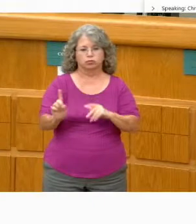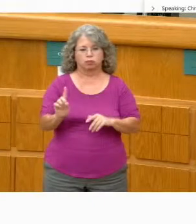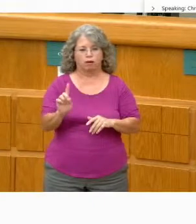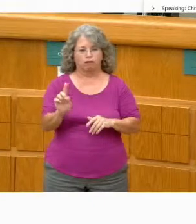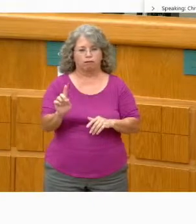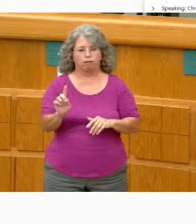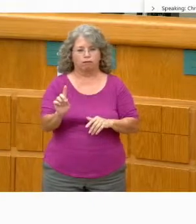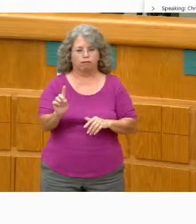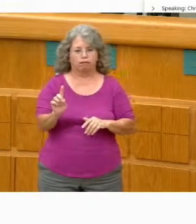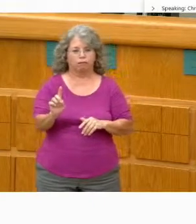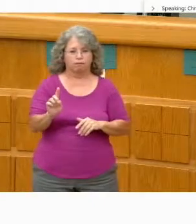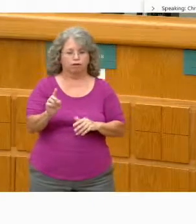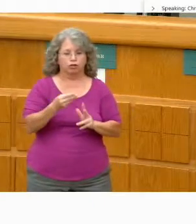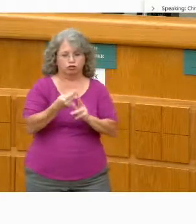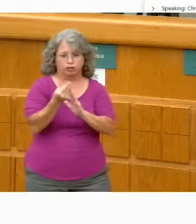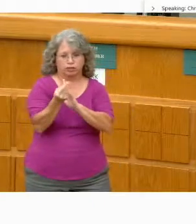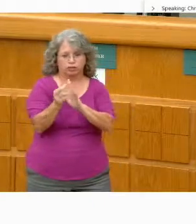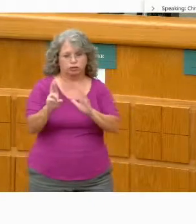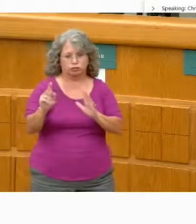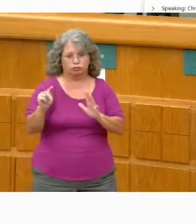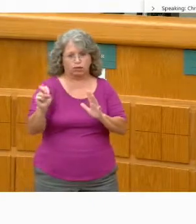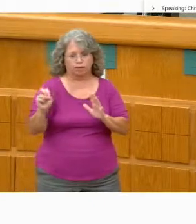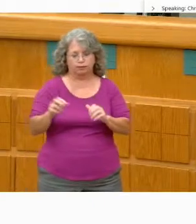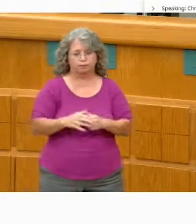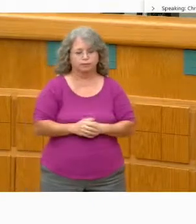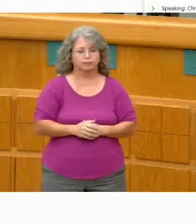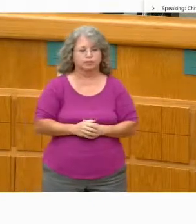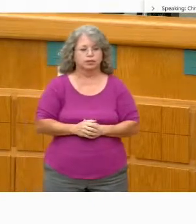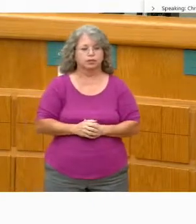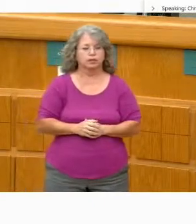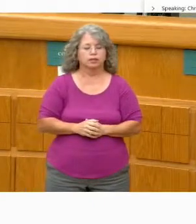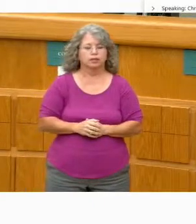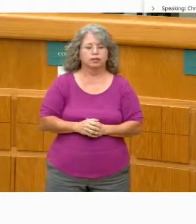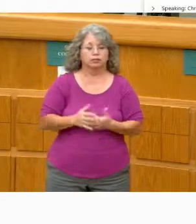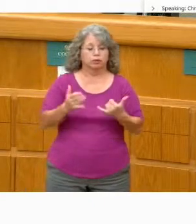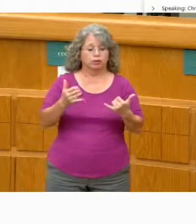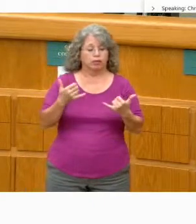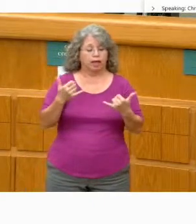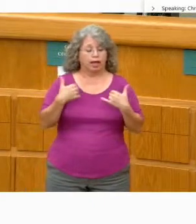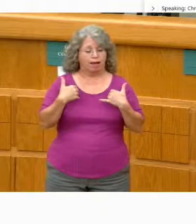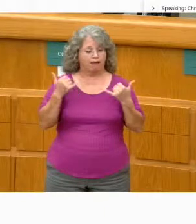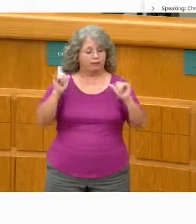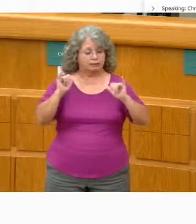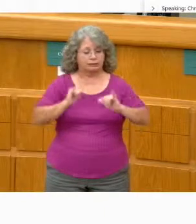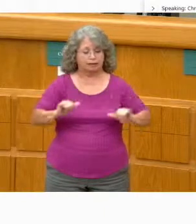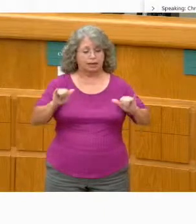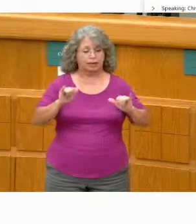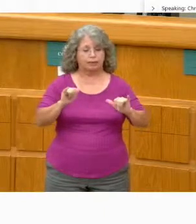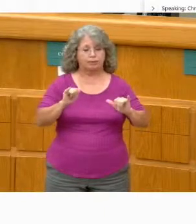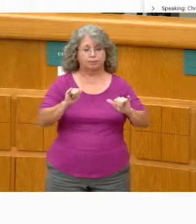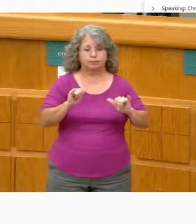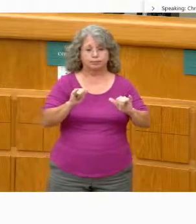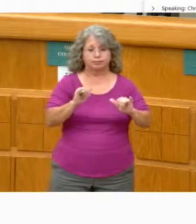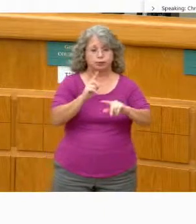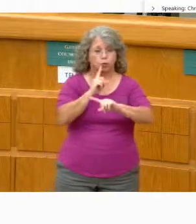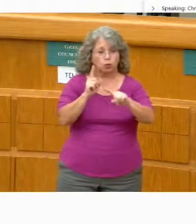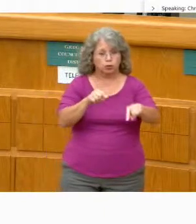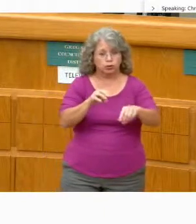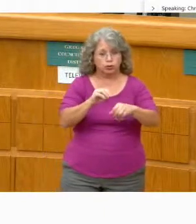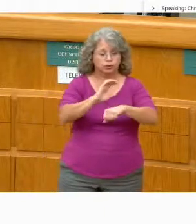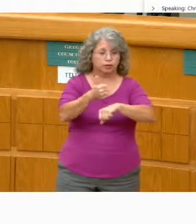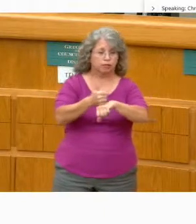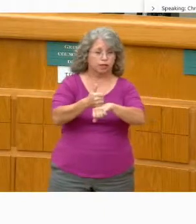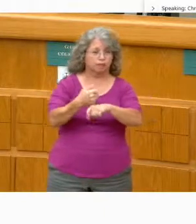around 1. And right now, this position we're in, we've had the same regulations in place for the most